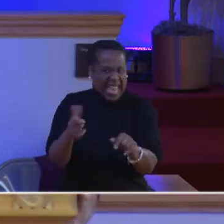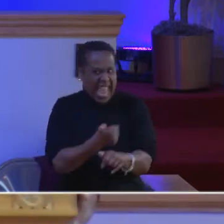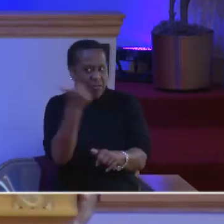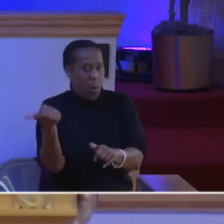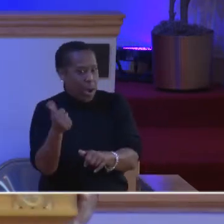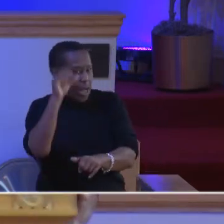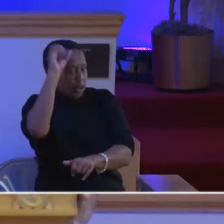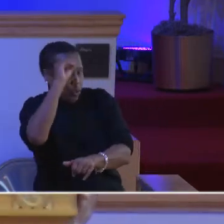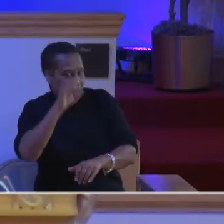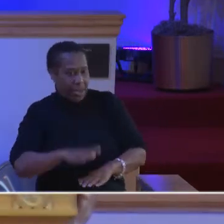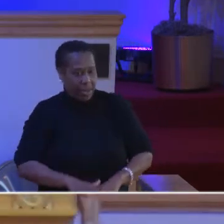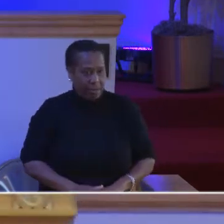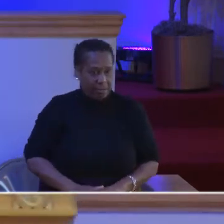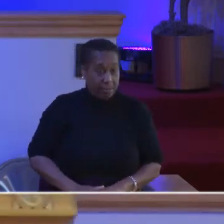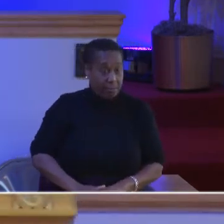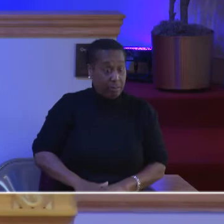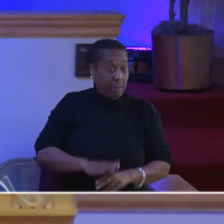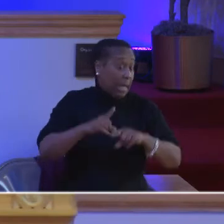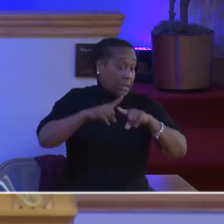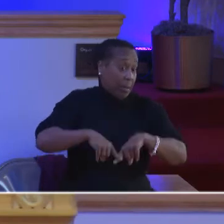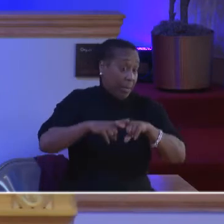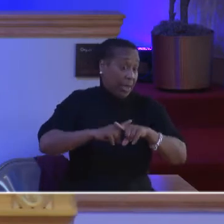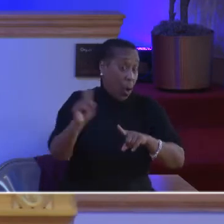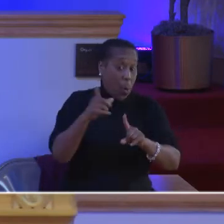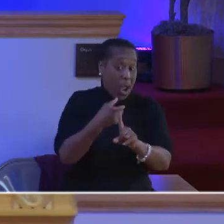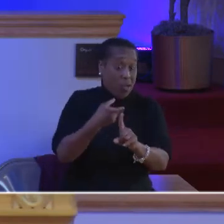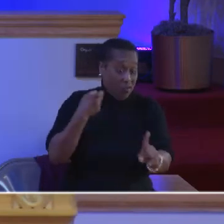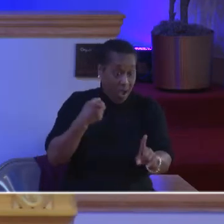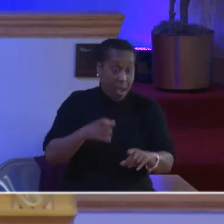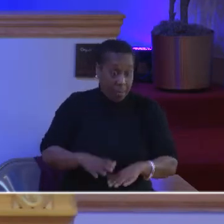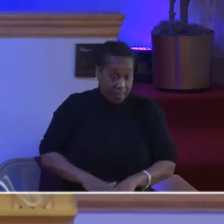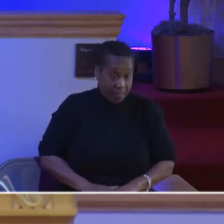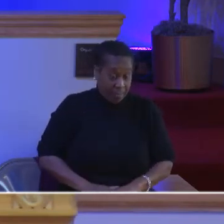opinion. And depending on where you come from,